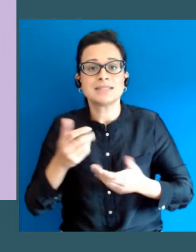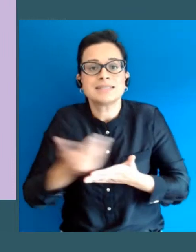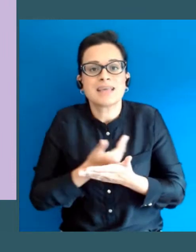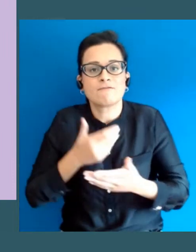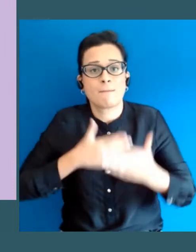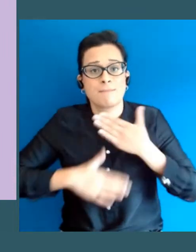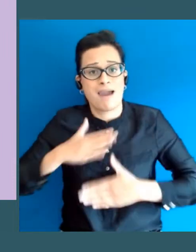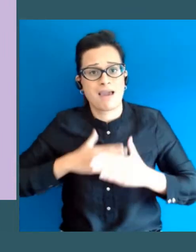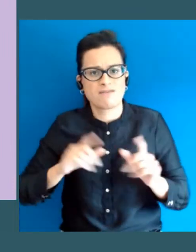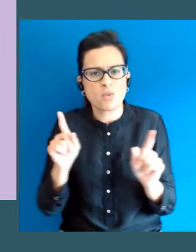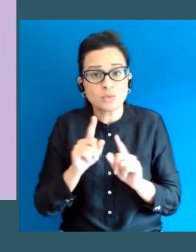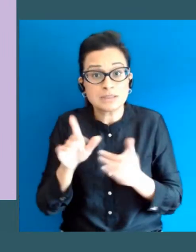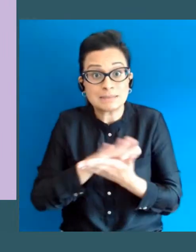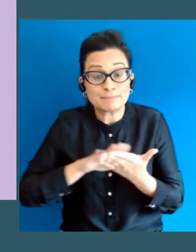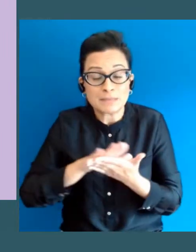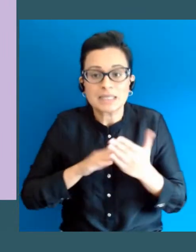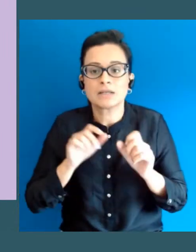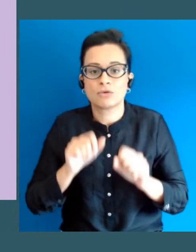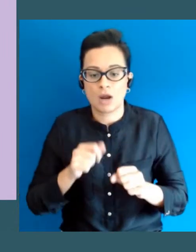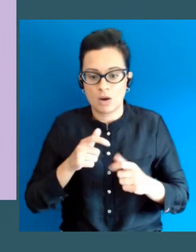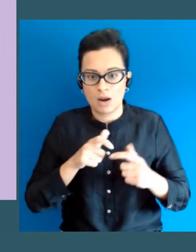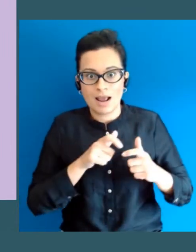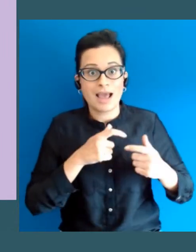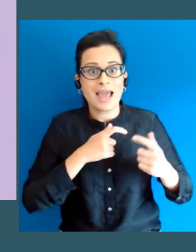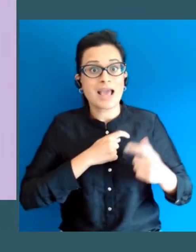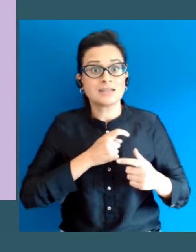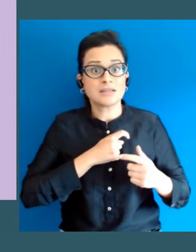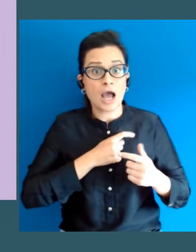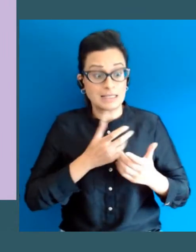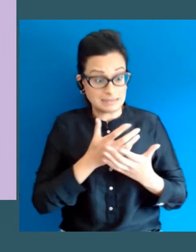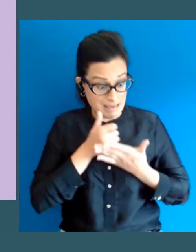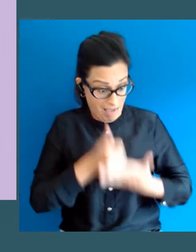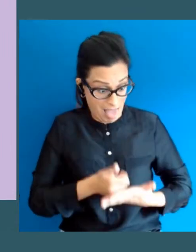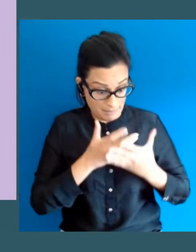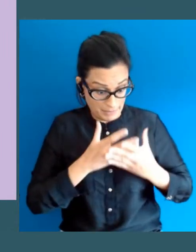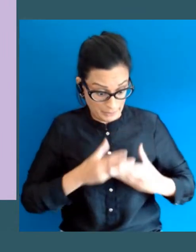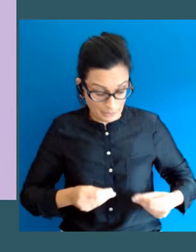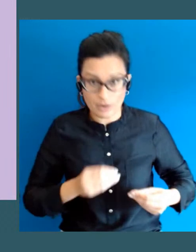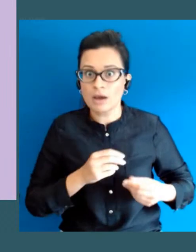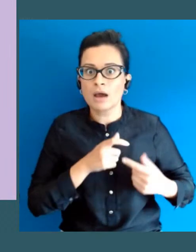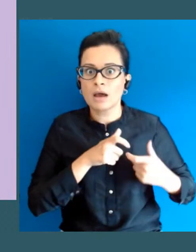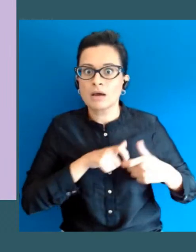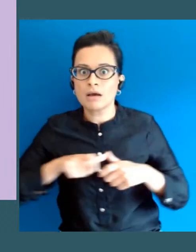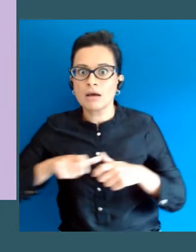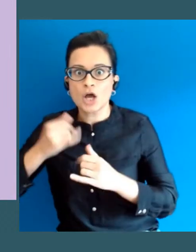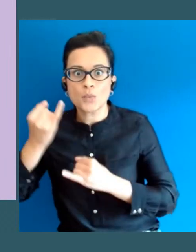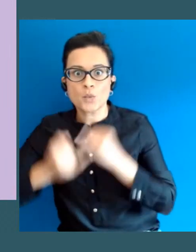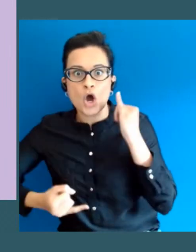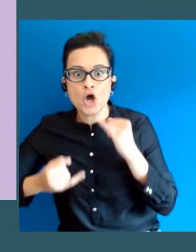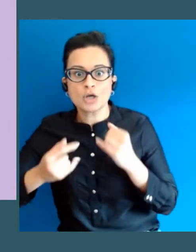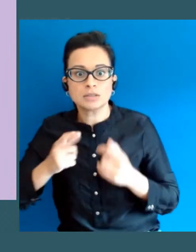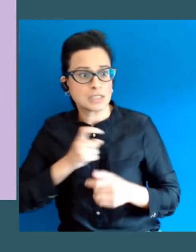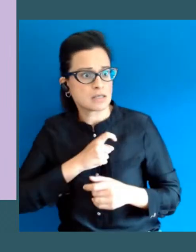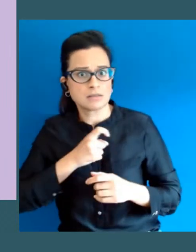to maintain our anxiety instead of allowing us to realise that our anxiety would dip on in and of